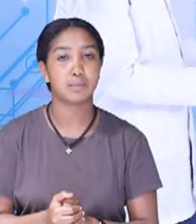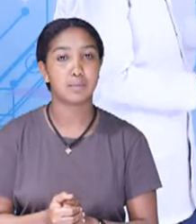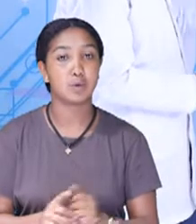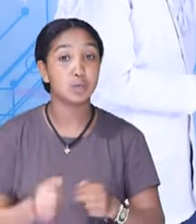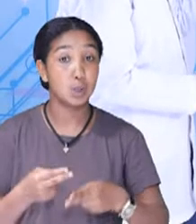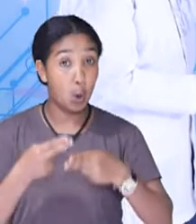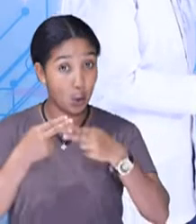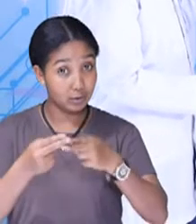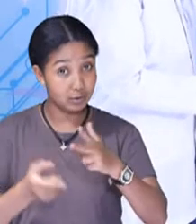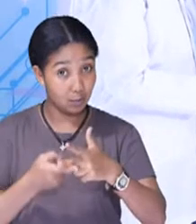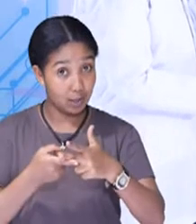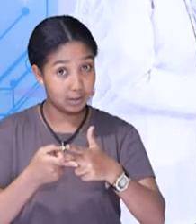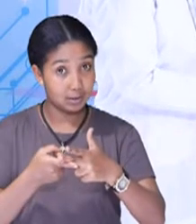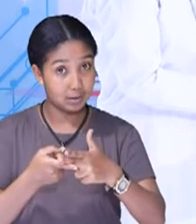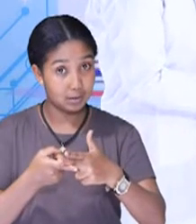which is called